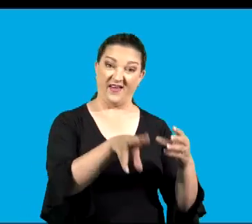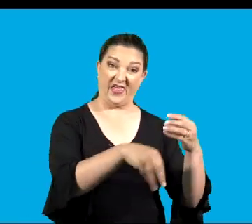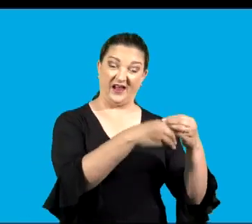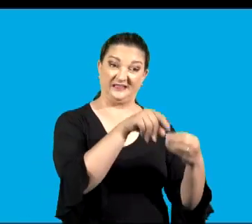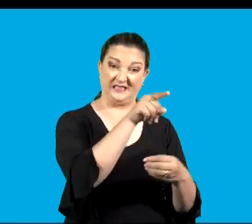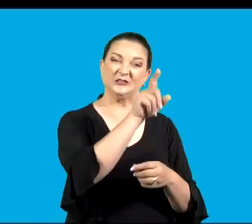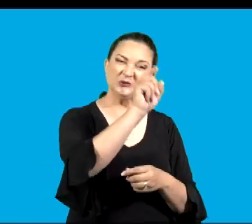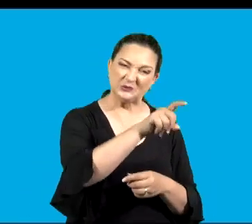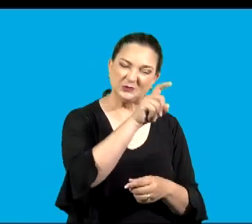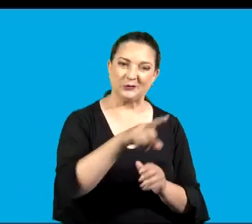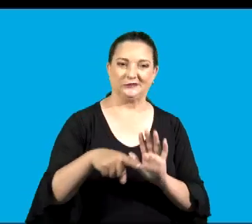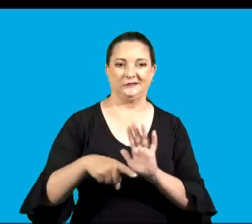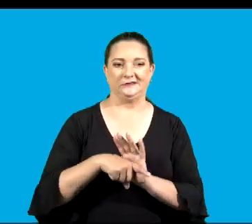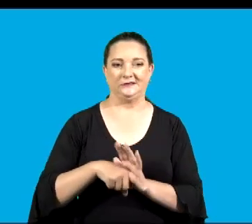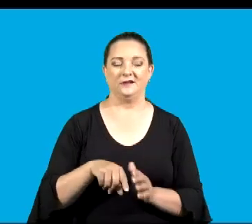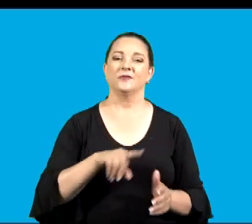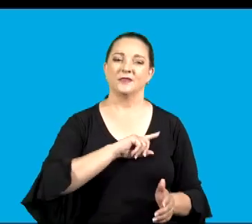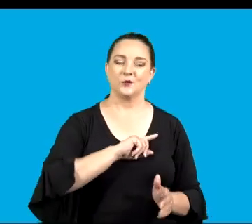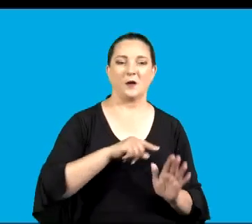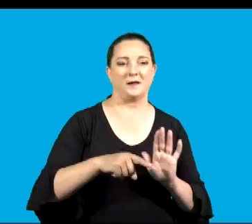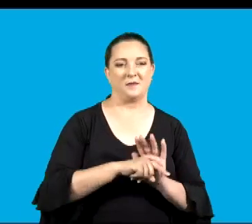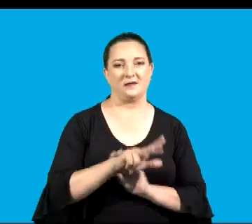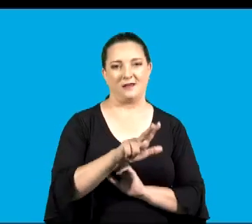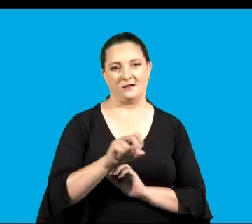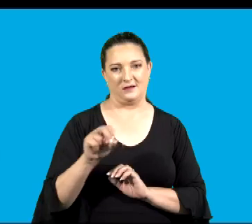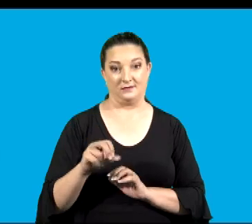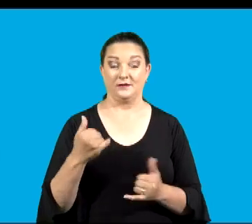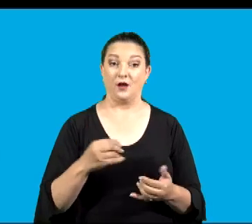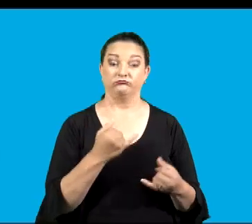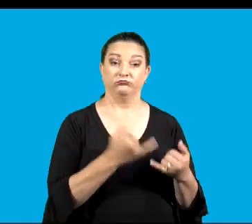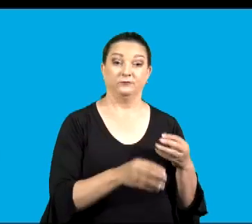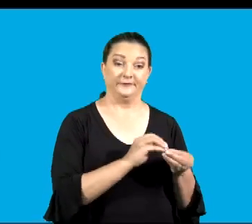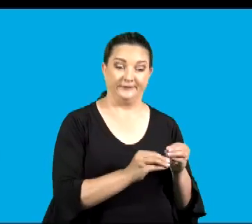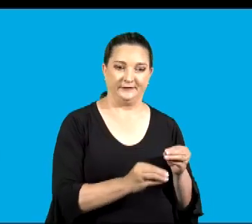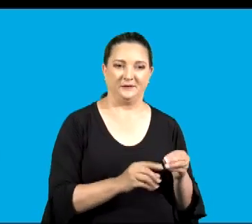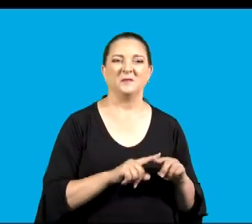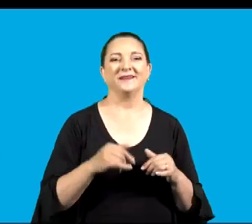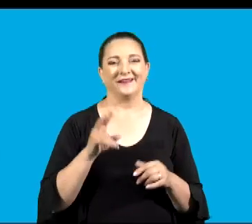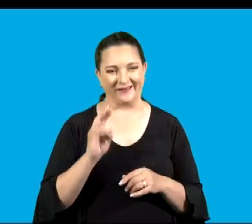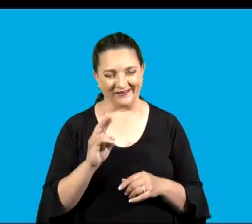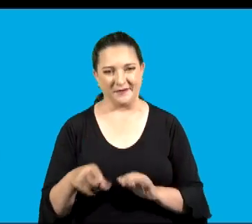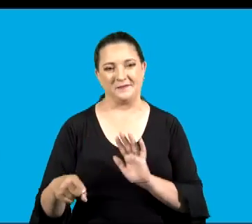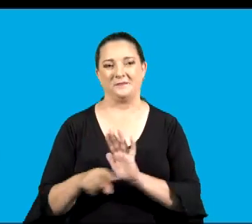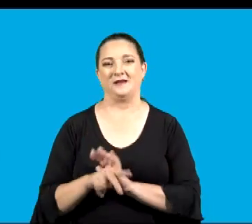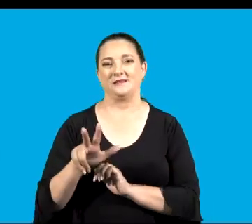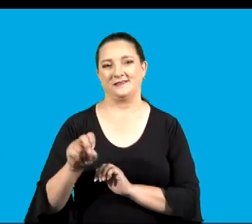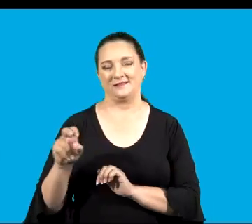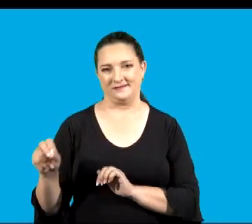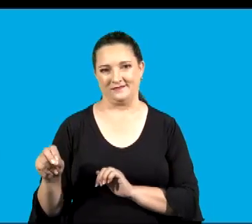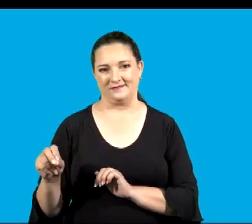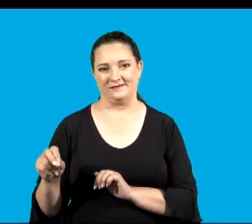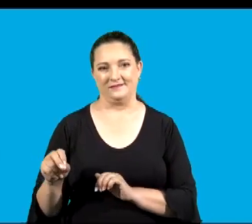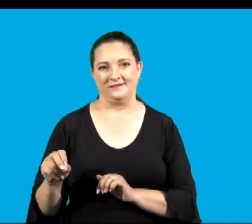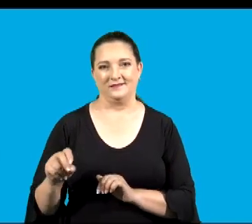to be subtracted. So I'm going to come and say minus 800 to cancel that particular error. Then I say again, minus another 800